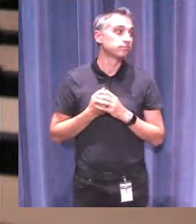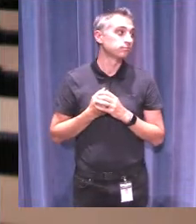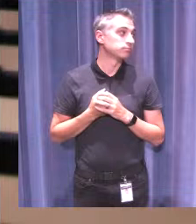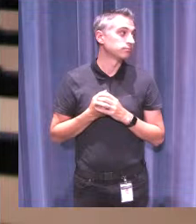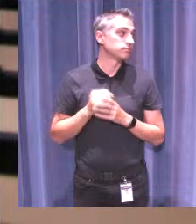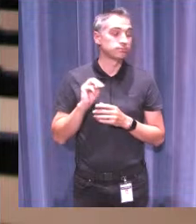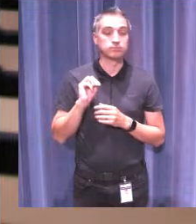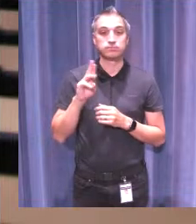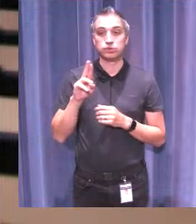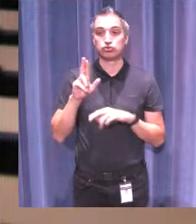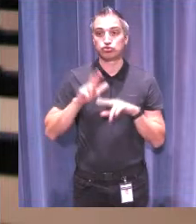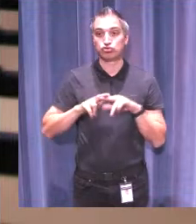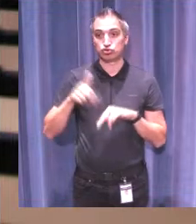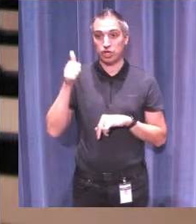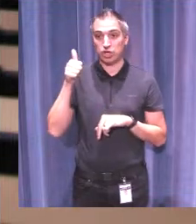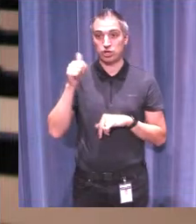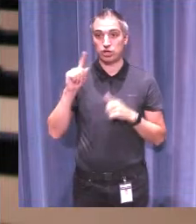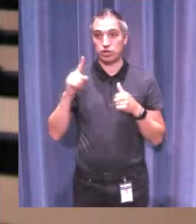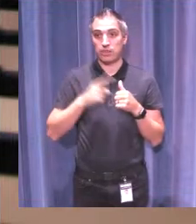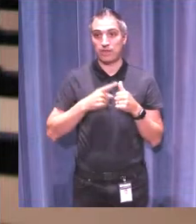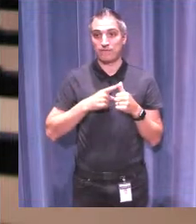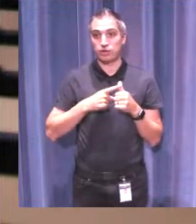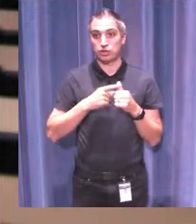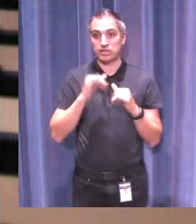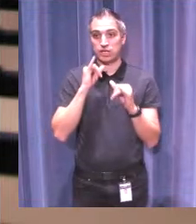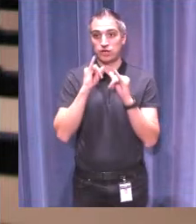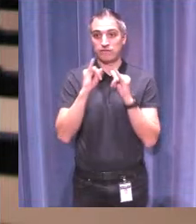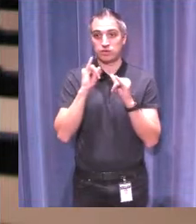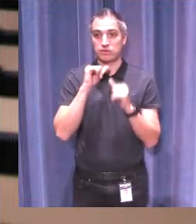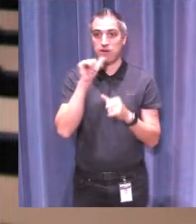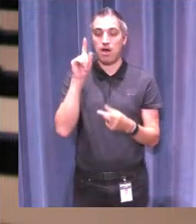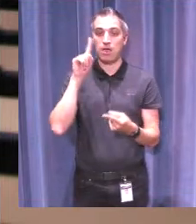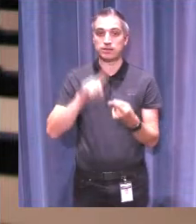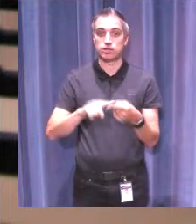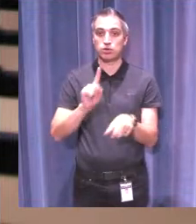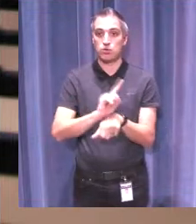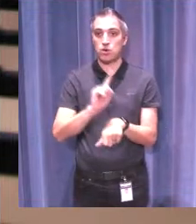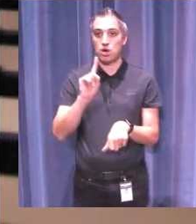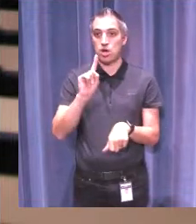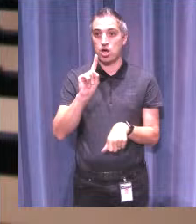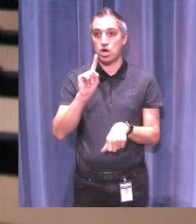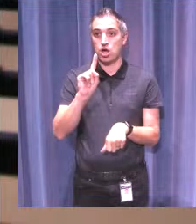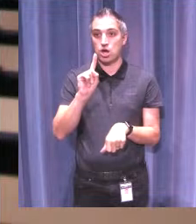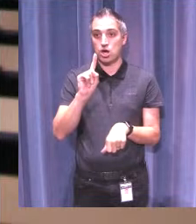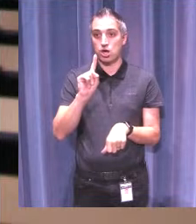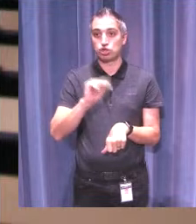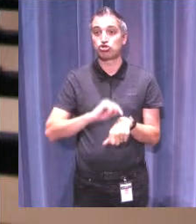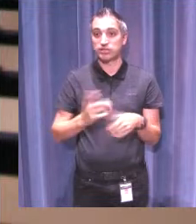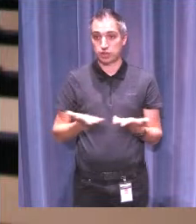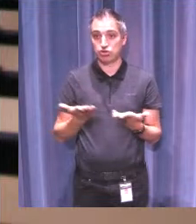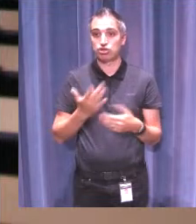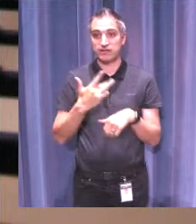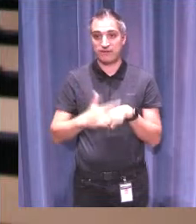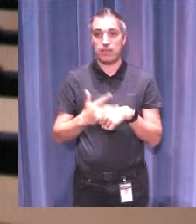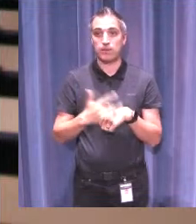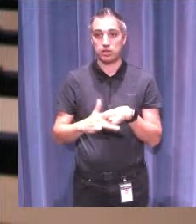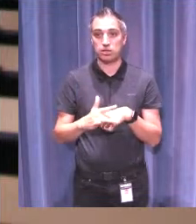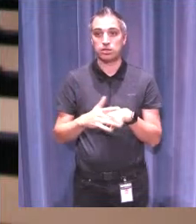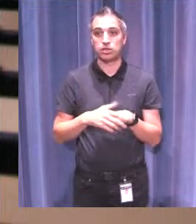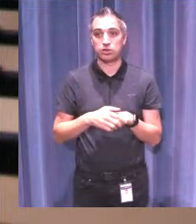Mr. Chair, I believe the first interview is not until 1:30. I think this, oh, she's here?